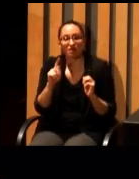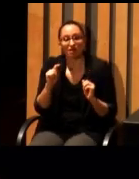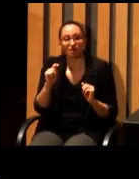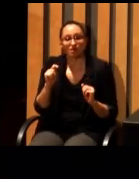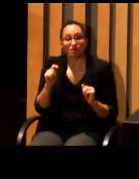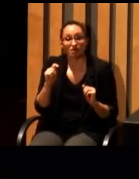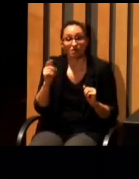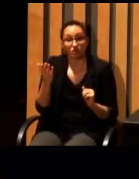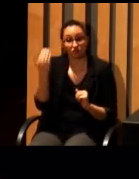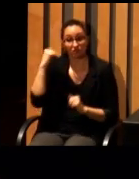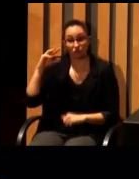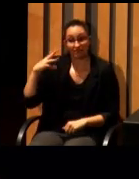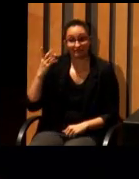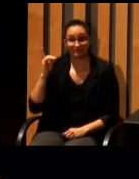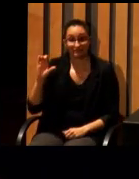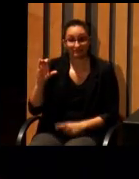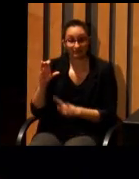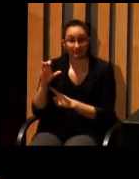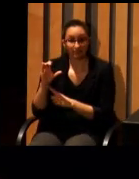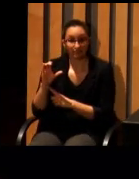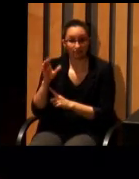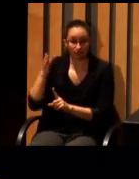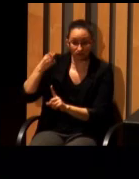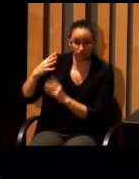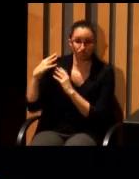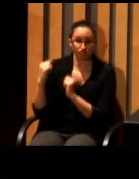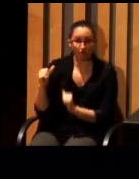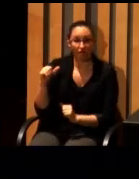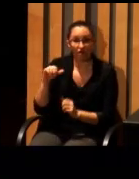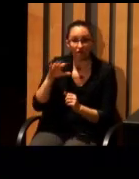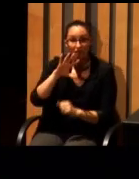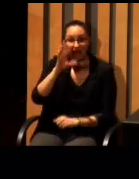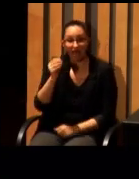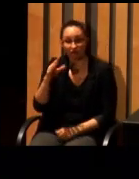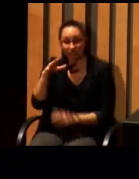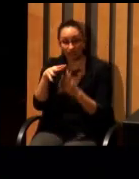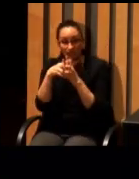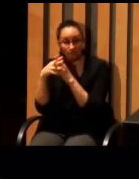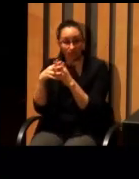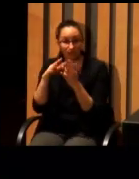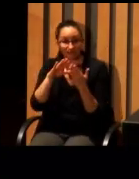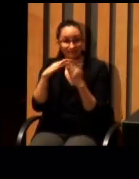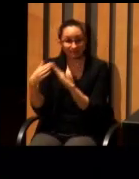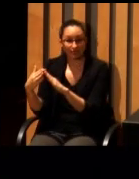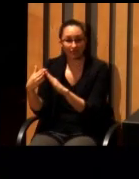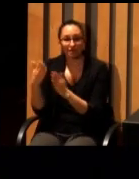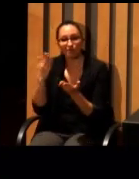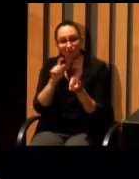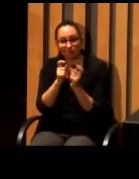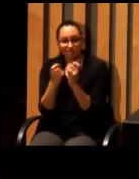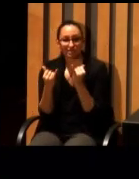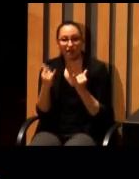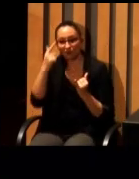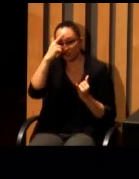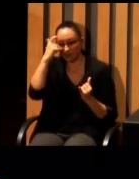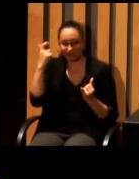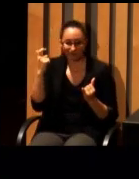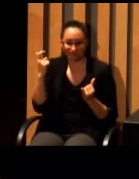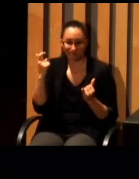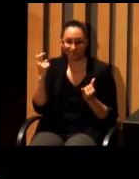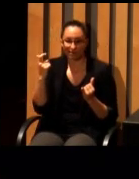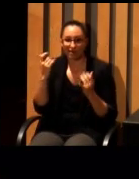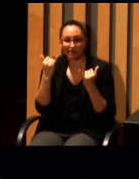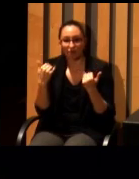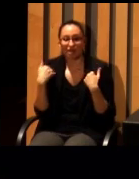a majority African-American city, and that may be changing because of because there's a